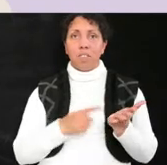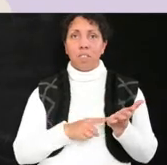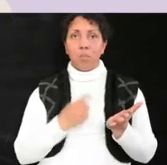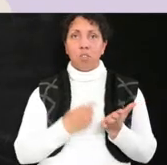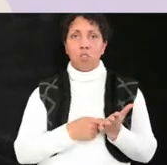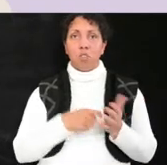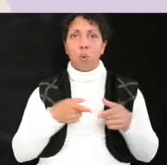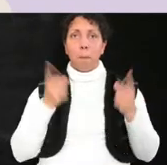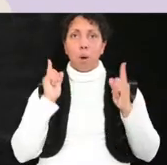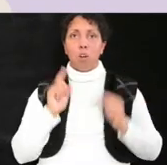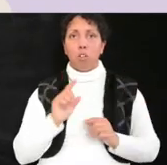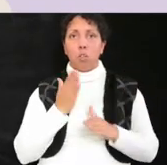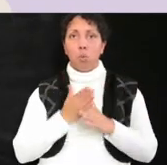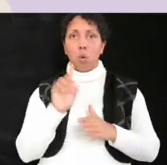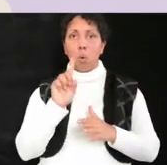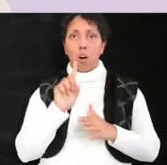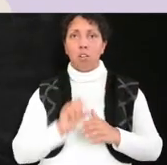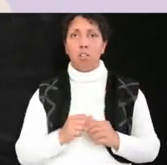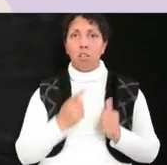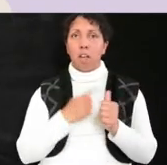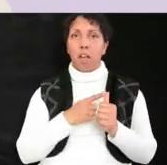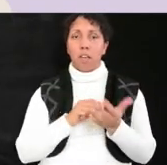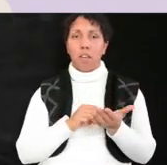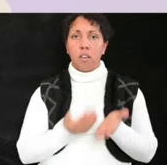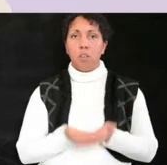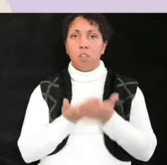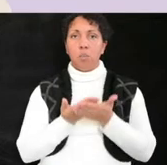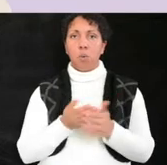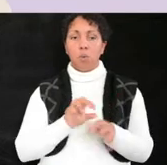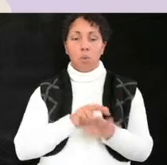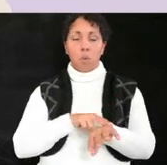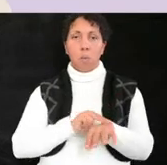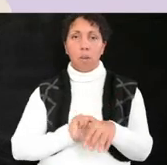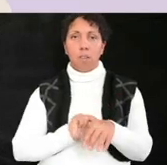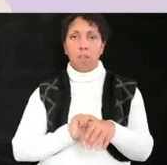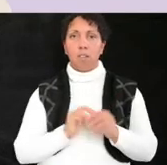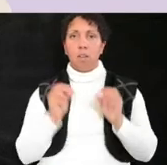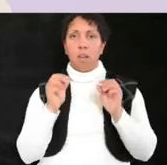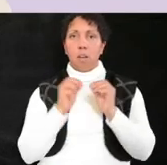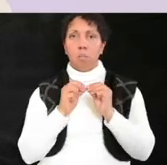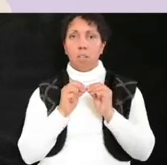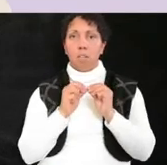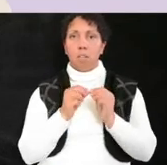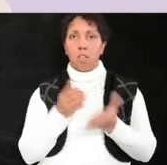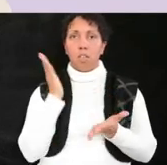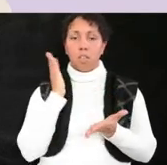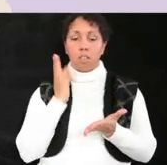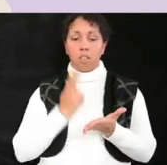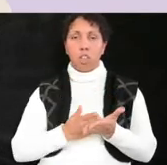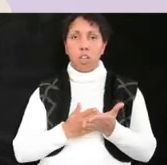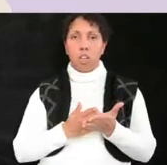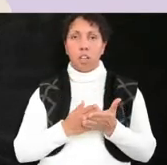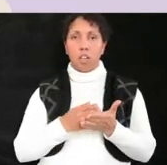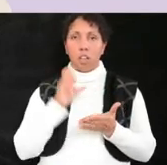officer do? A. Work for the police. B. Check that care workers are doing their